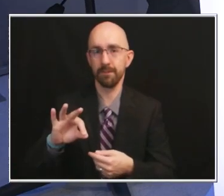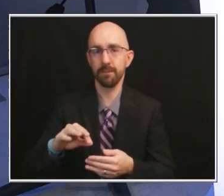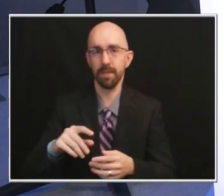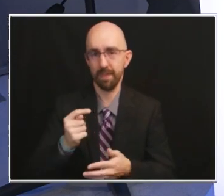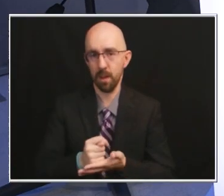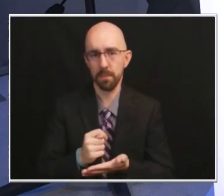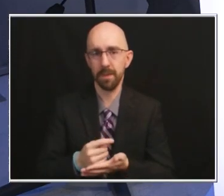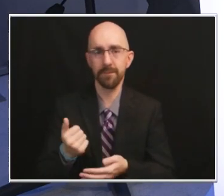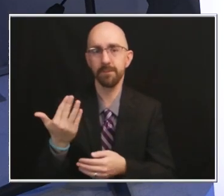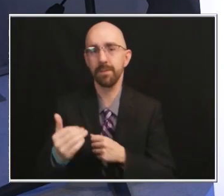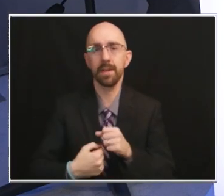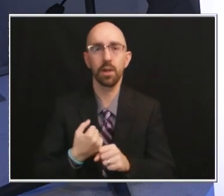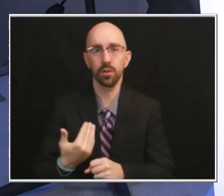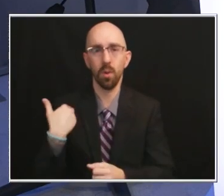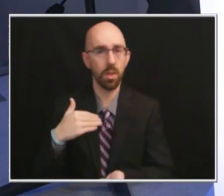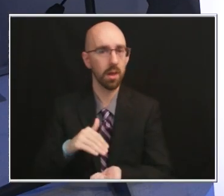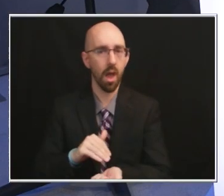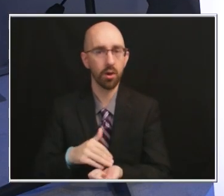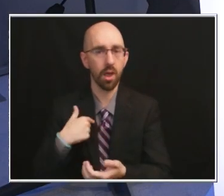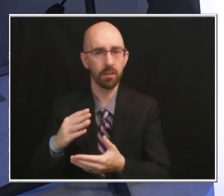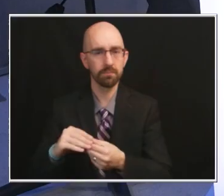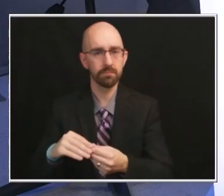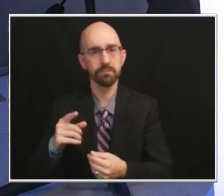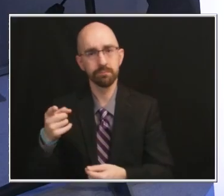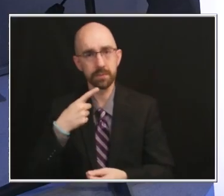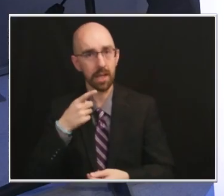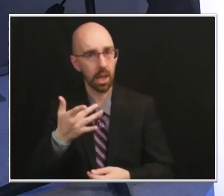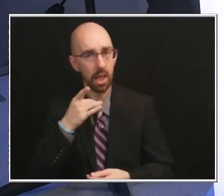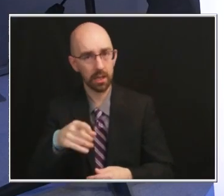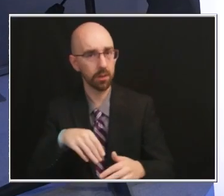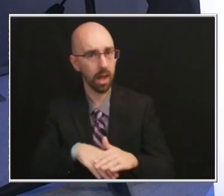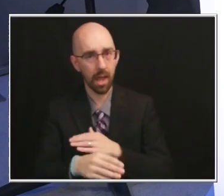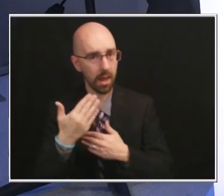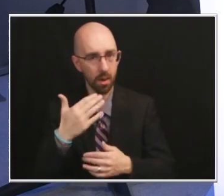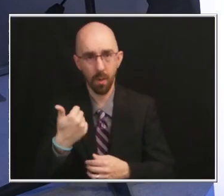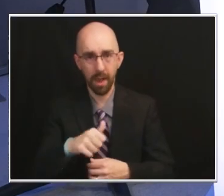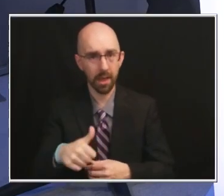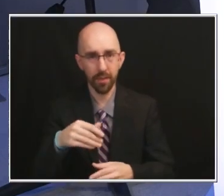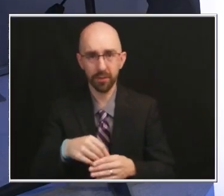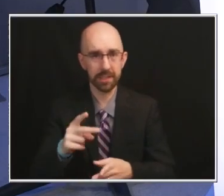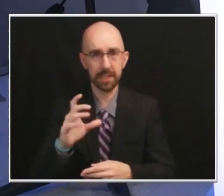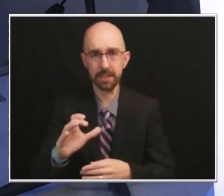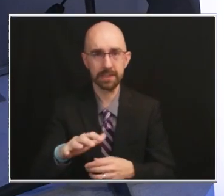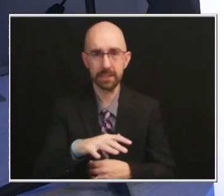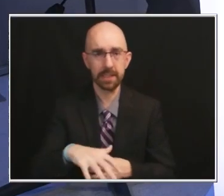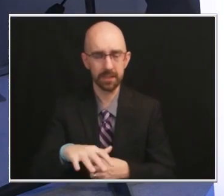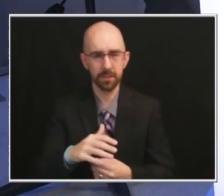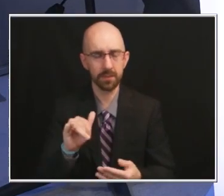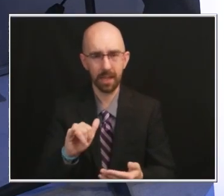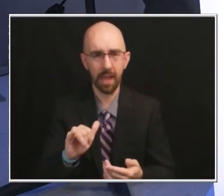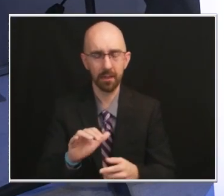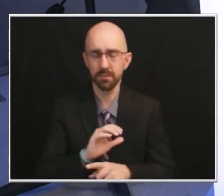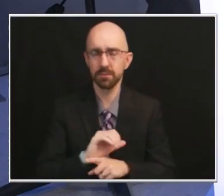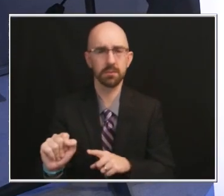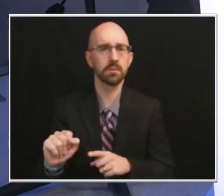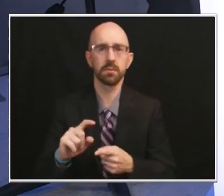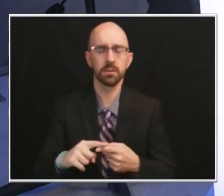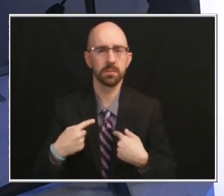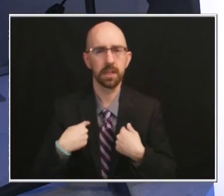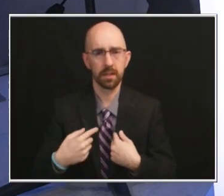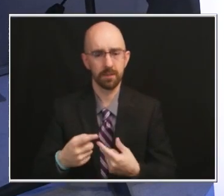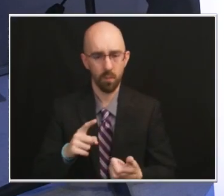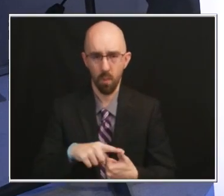I was talking to said, yeah, you're lucky you got in. I don't know of any others in Kansas City, which was wild to me. Well, one, I'd never heard of